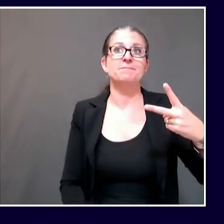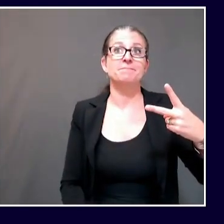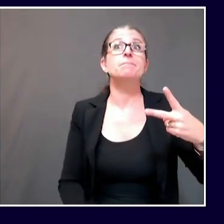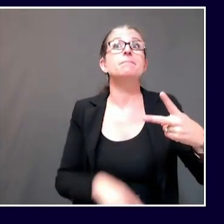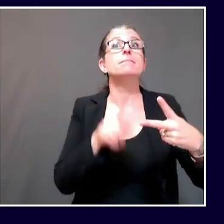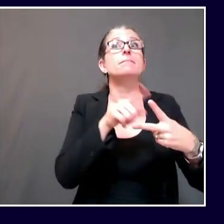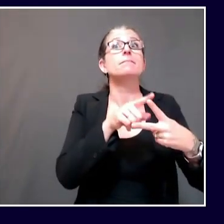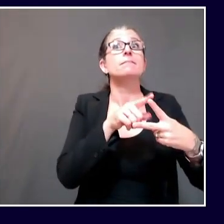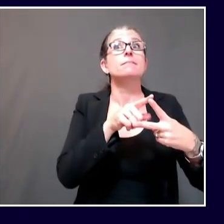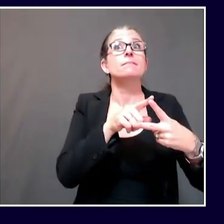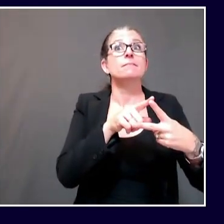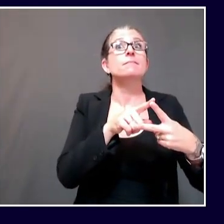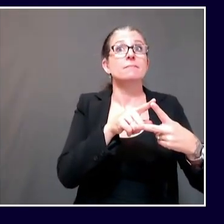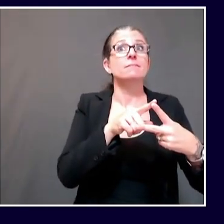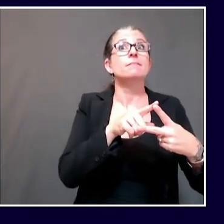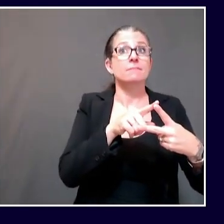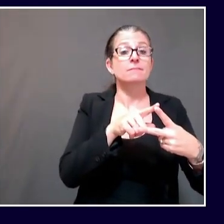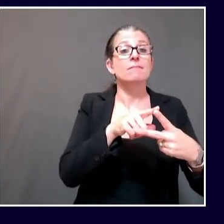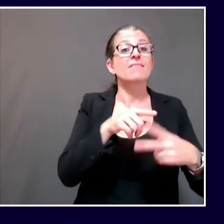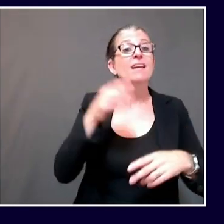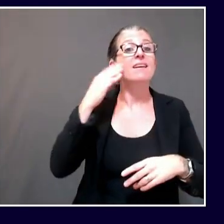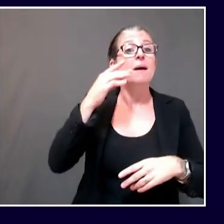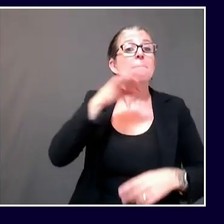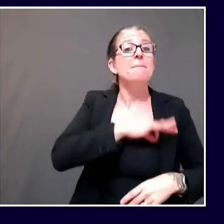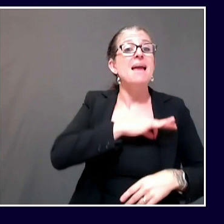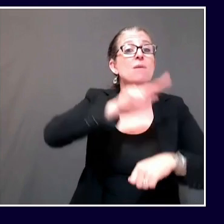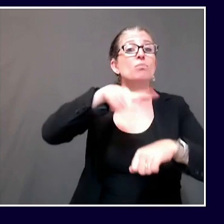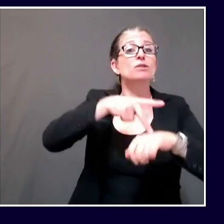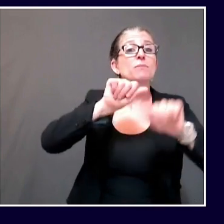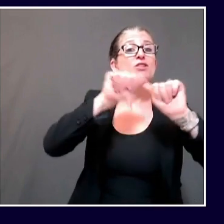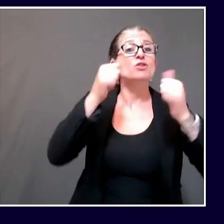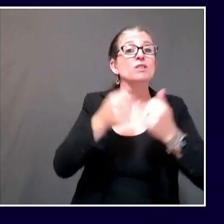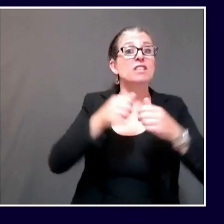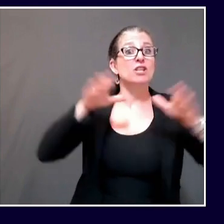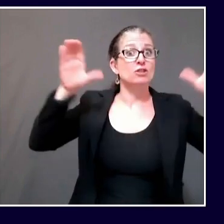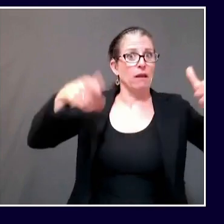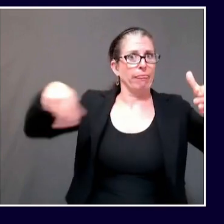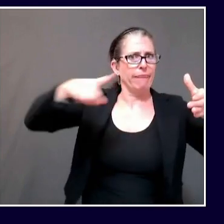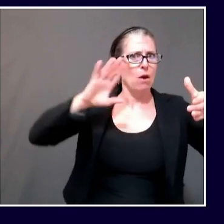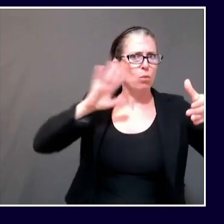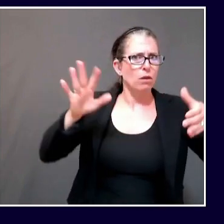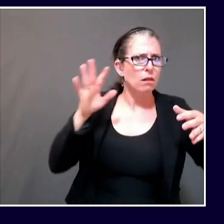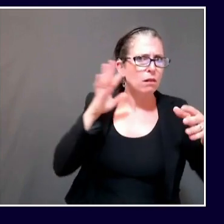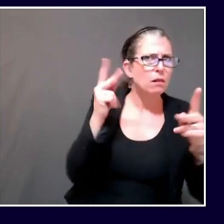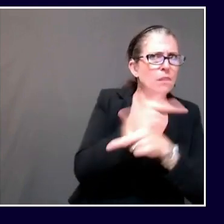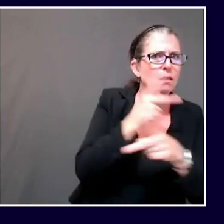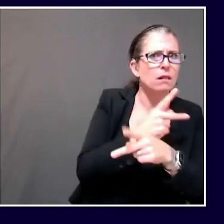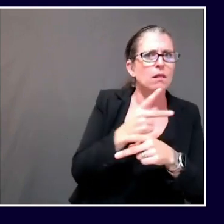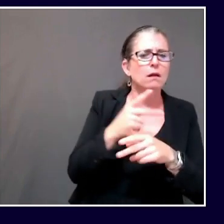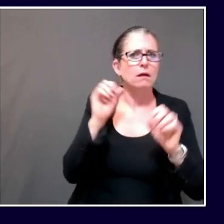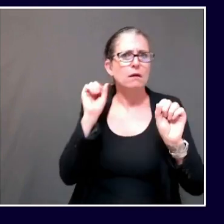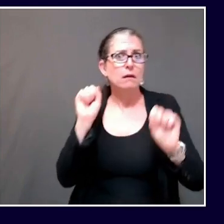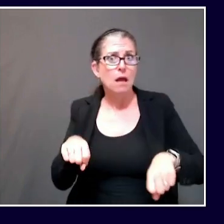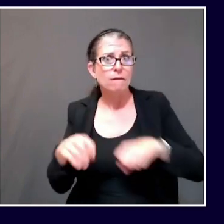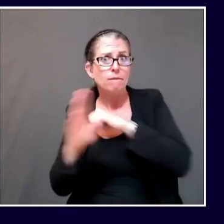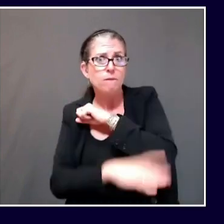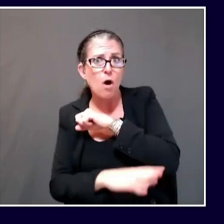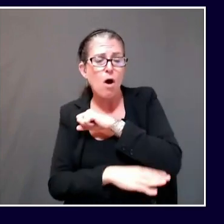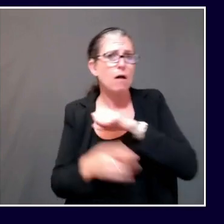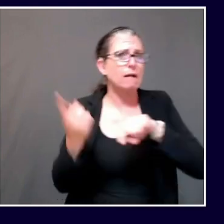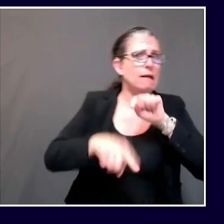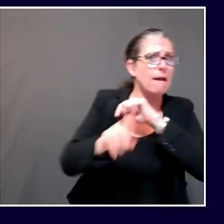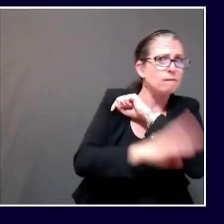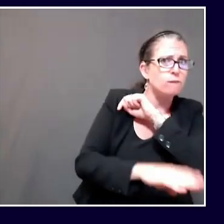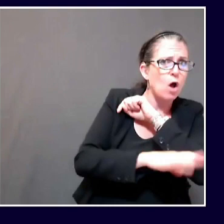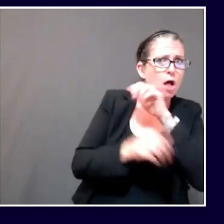to have fall sports today, are there more hoops to jump through with the CDC or the state for the kids to be